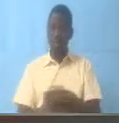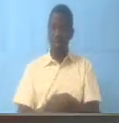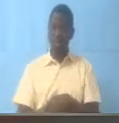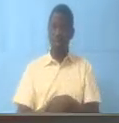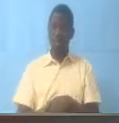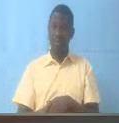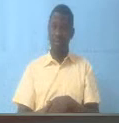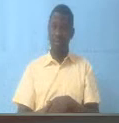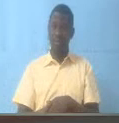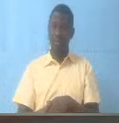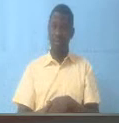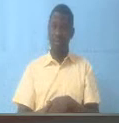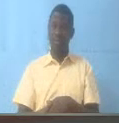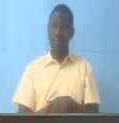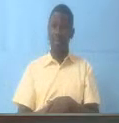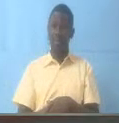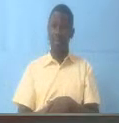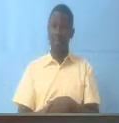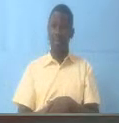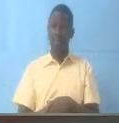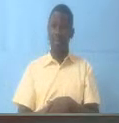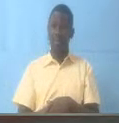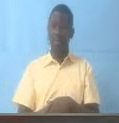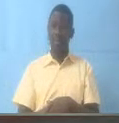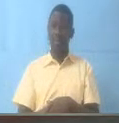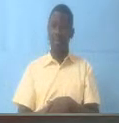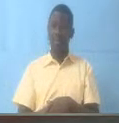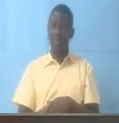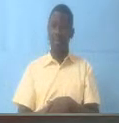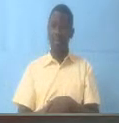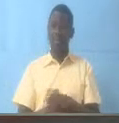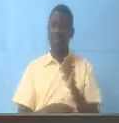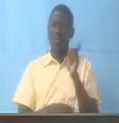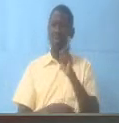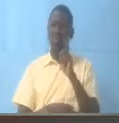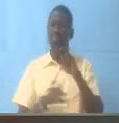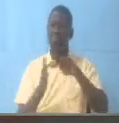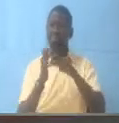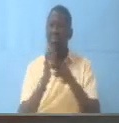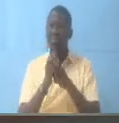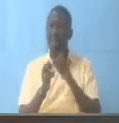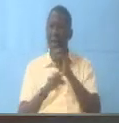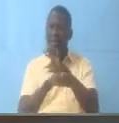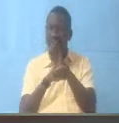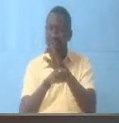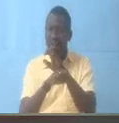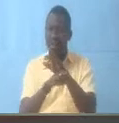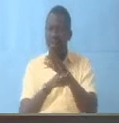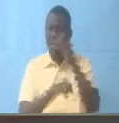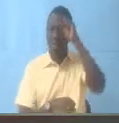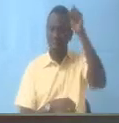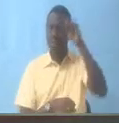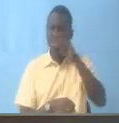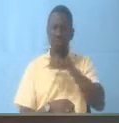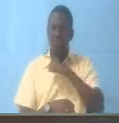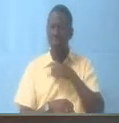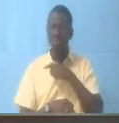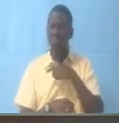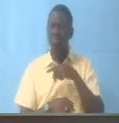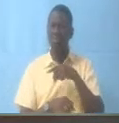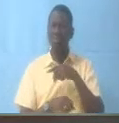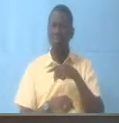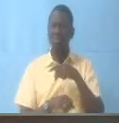You mean advice? He did not sort of seek my advice on that, but we prepared cabinet